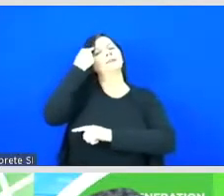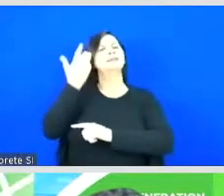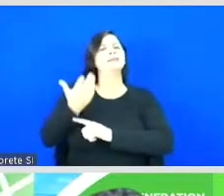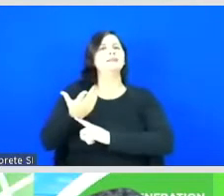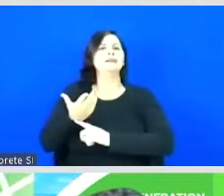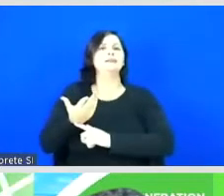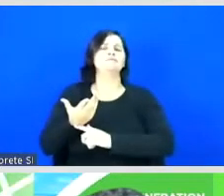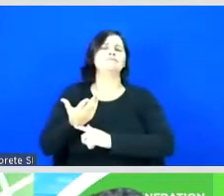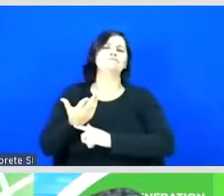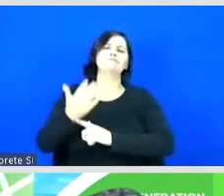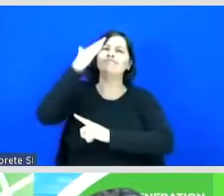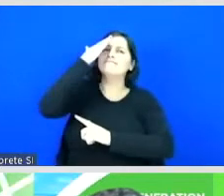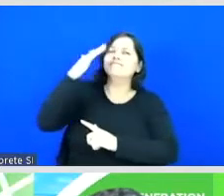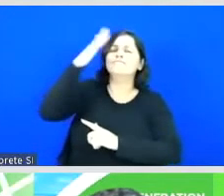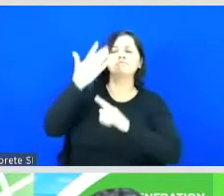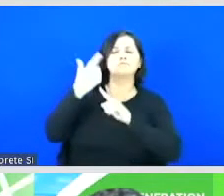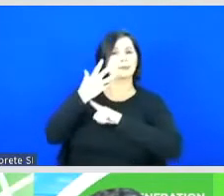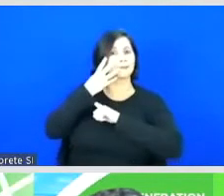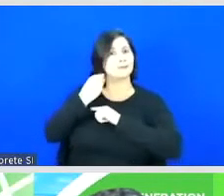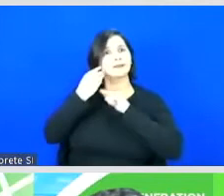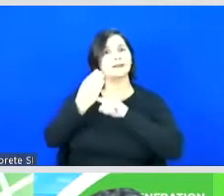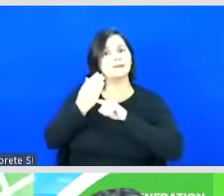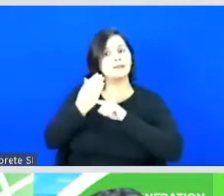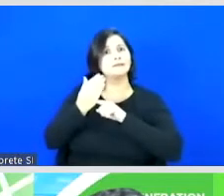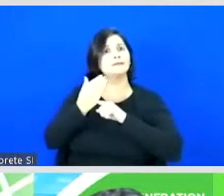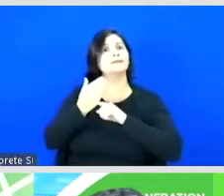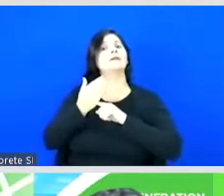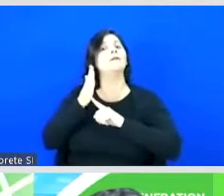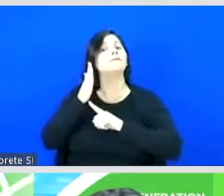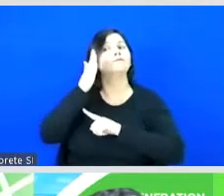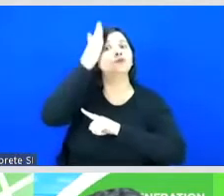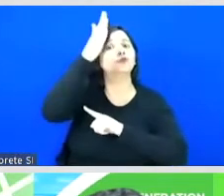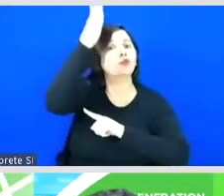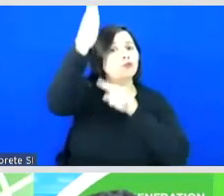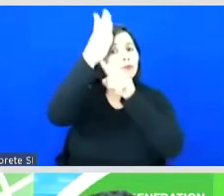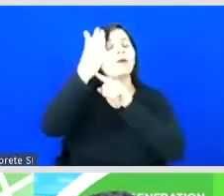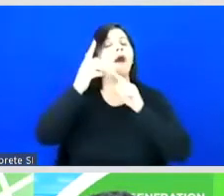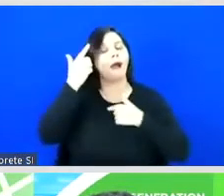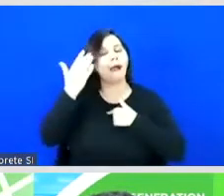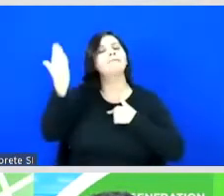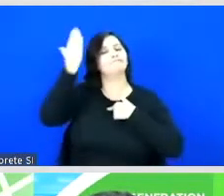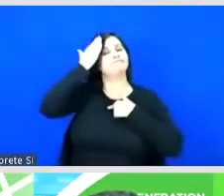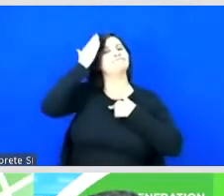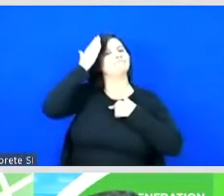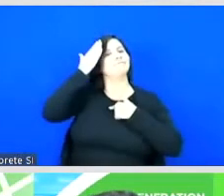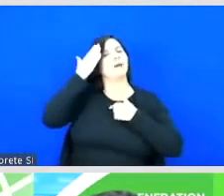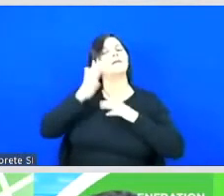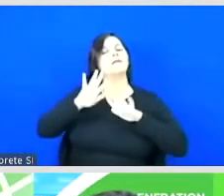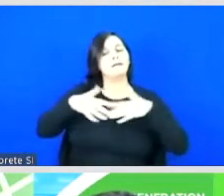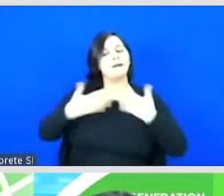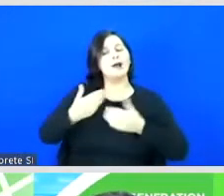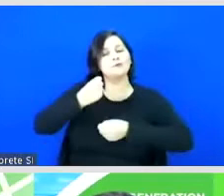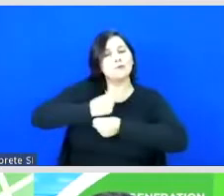have to establish ways, and many of you have been into those ways to make sure that all